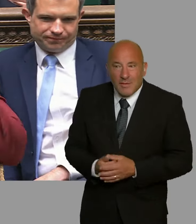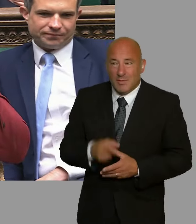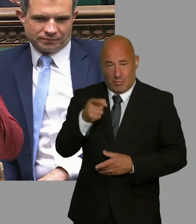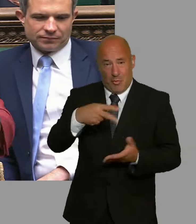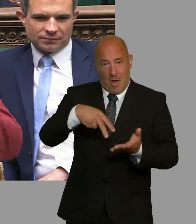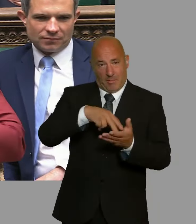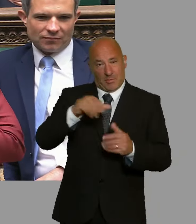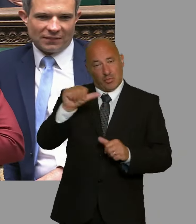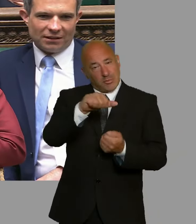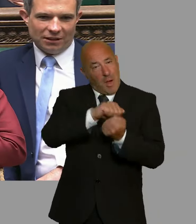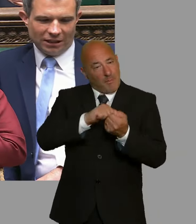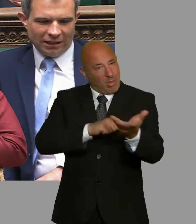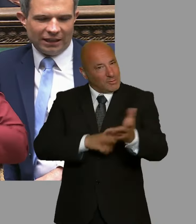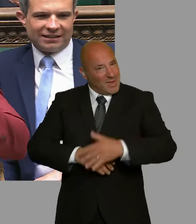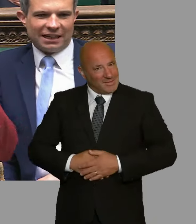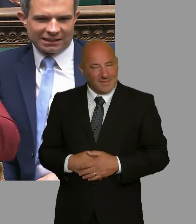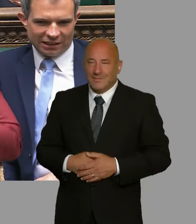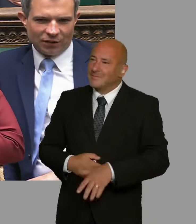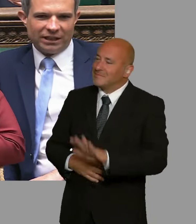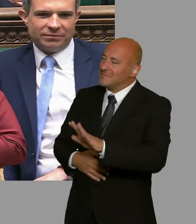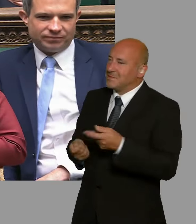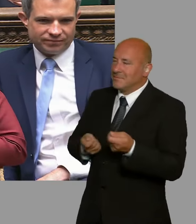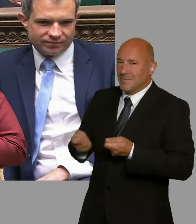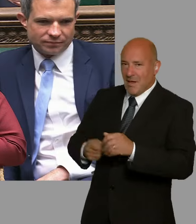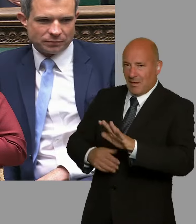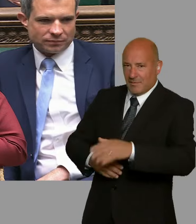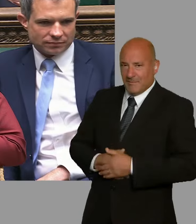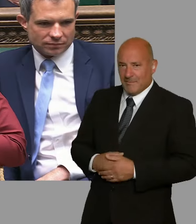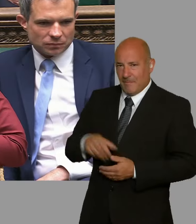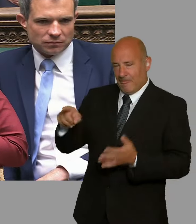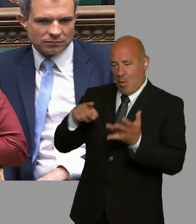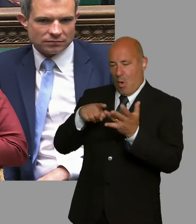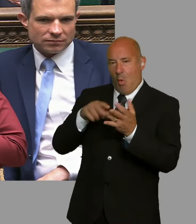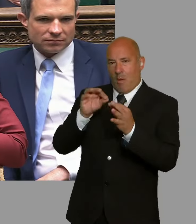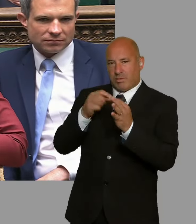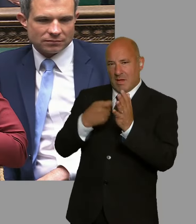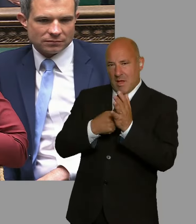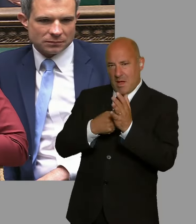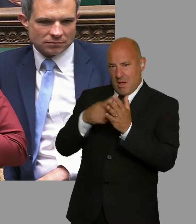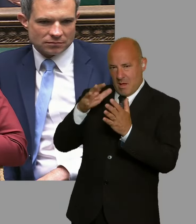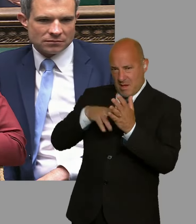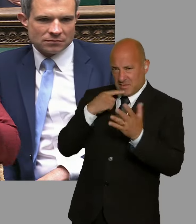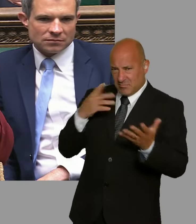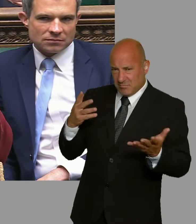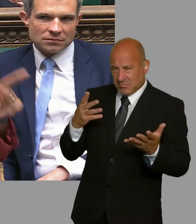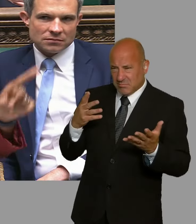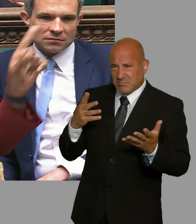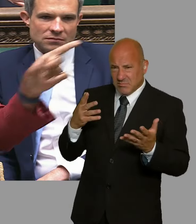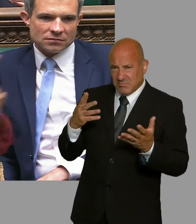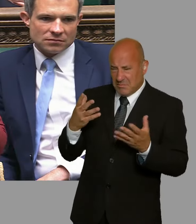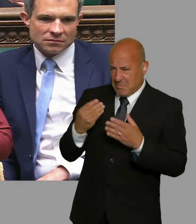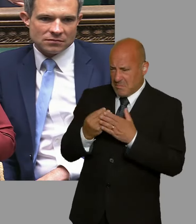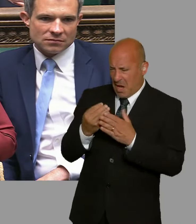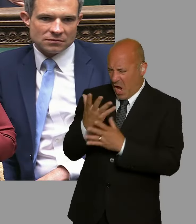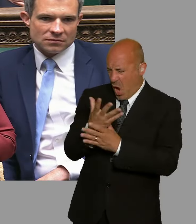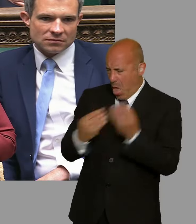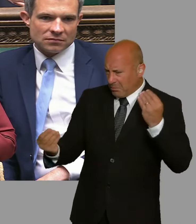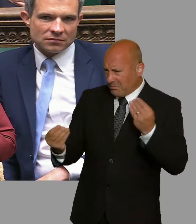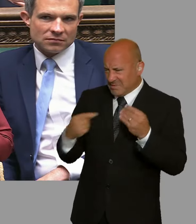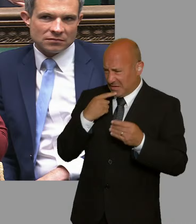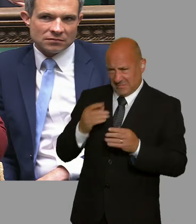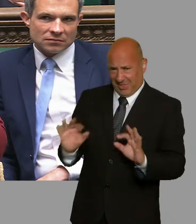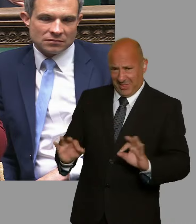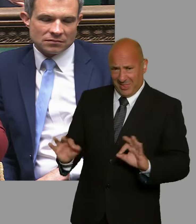Chagos Island. That's his black hole. He hasn't stabilised the economy. Borrowing prices are higher now than any time in the